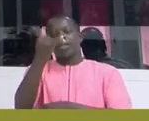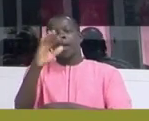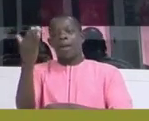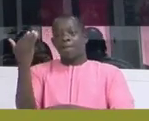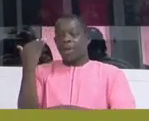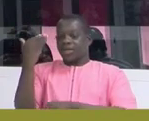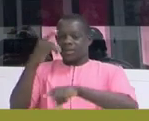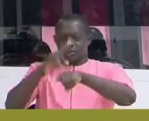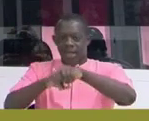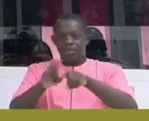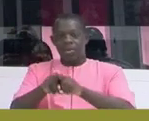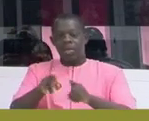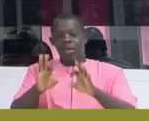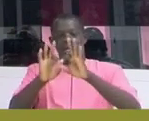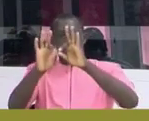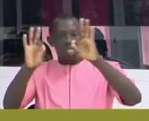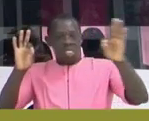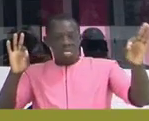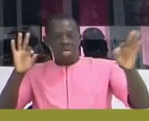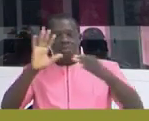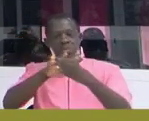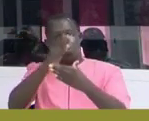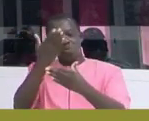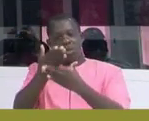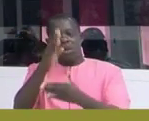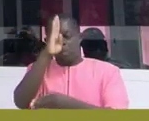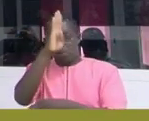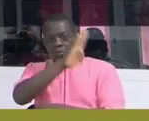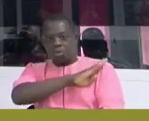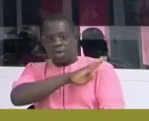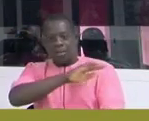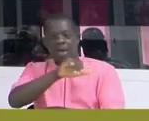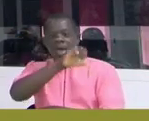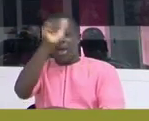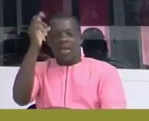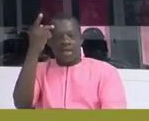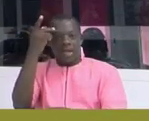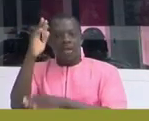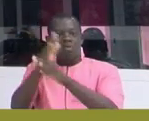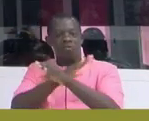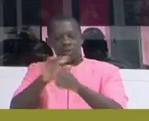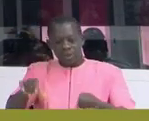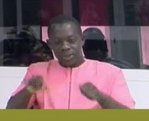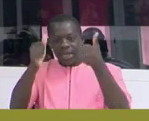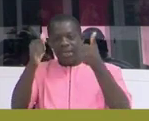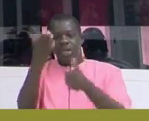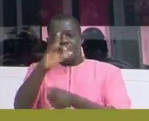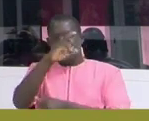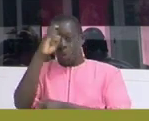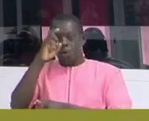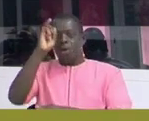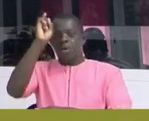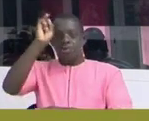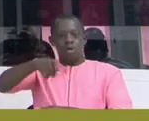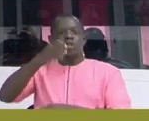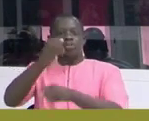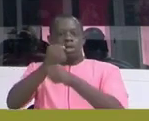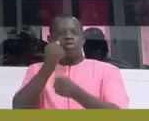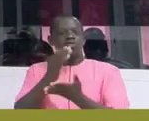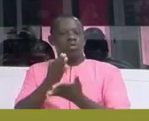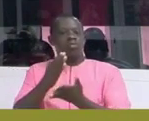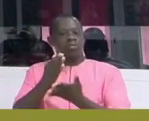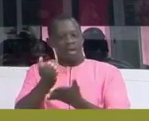breakfast. Yes. At that time the distance between before you did any work you had to make sure that